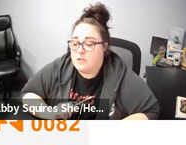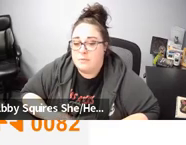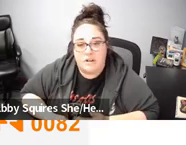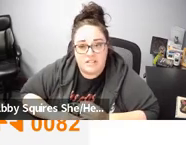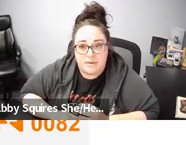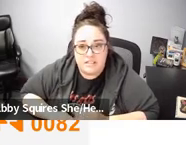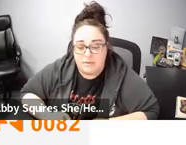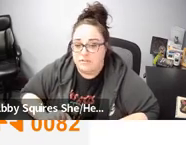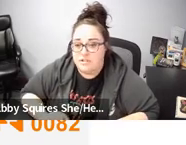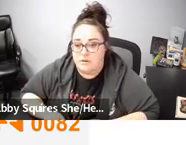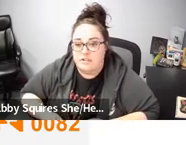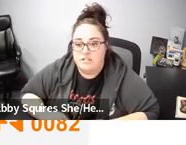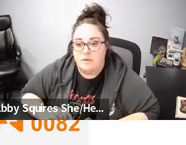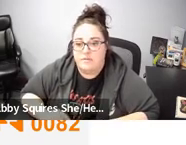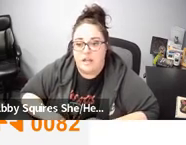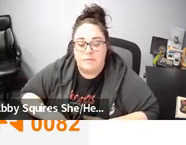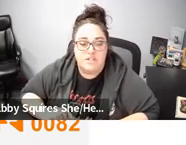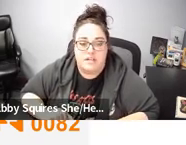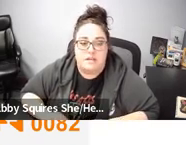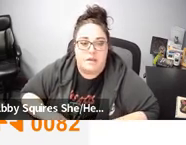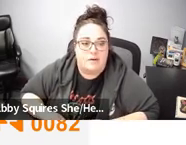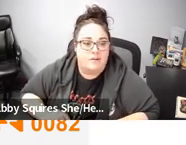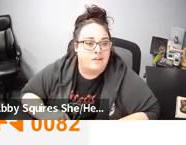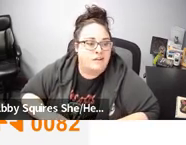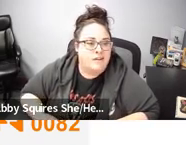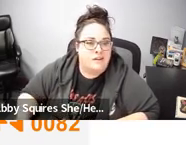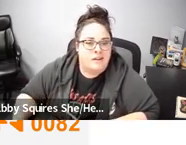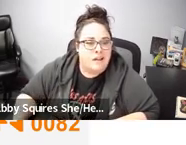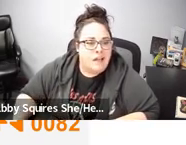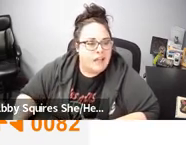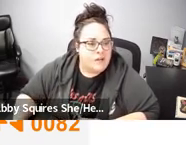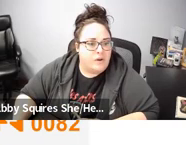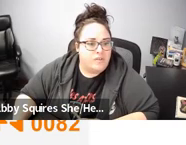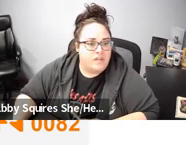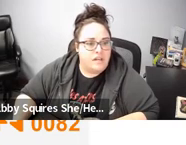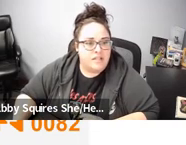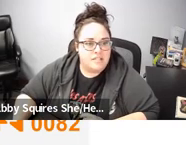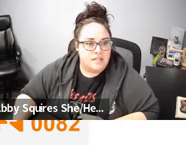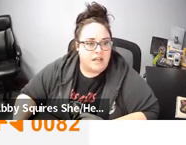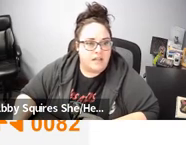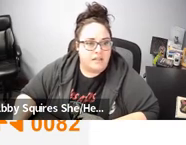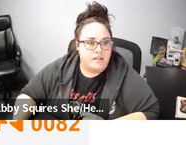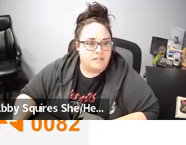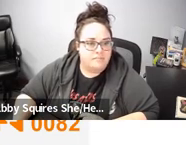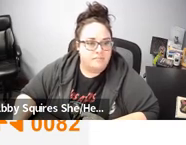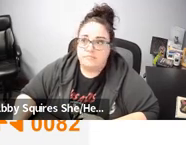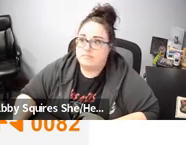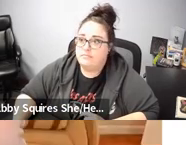have super customizable controllers, so I would check them out. And you can go to the next